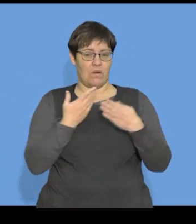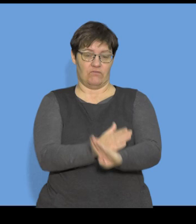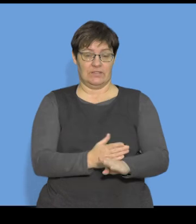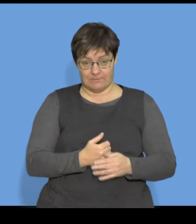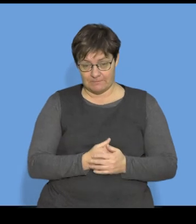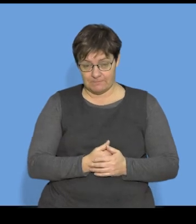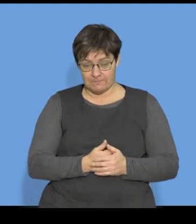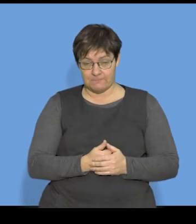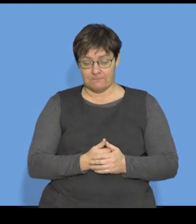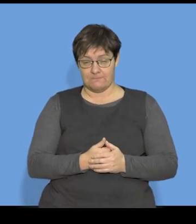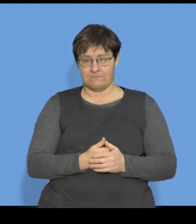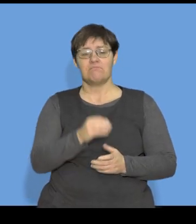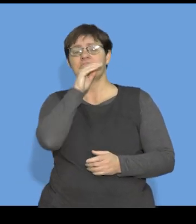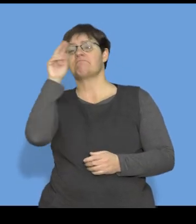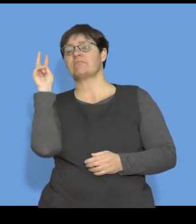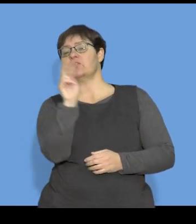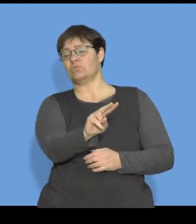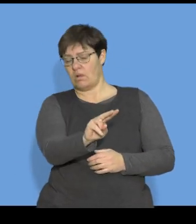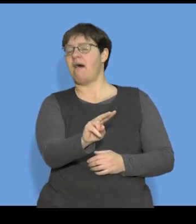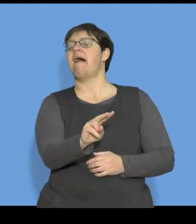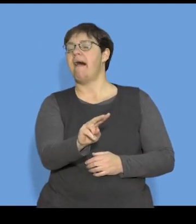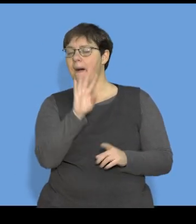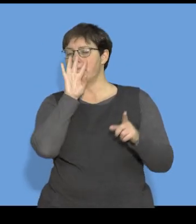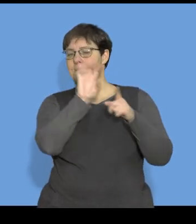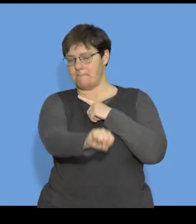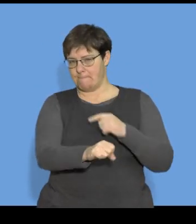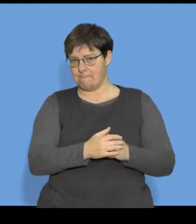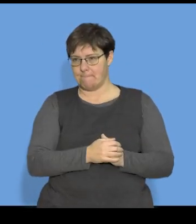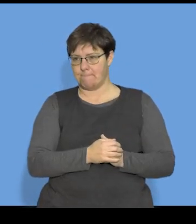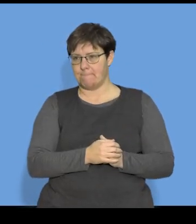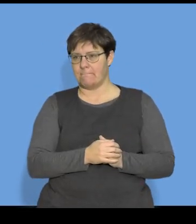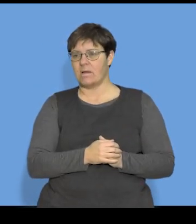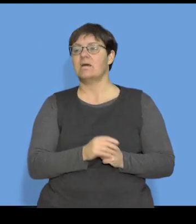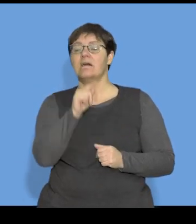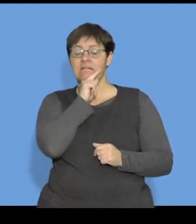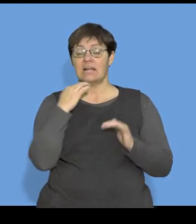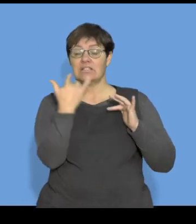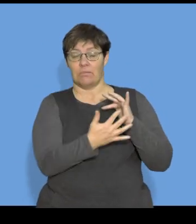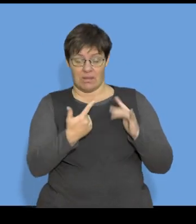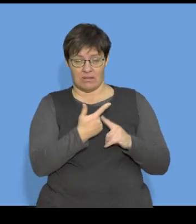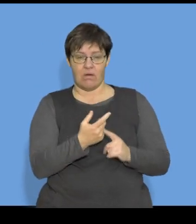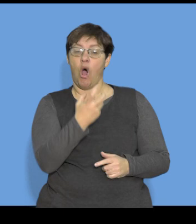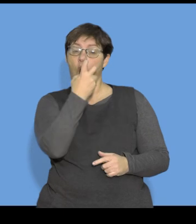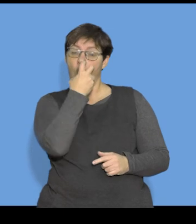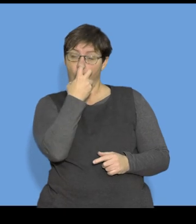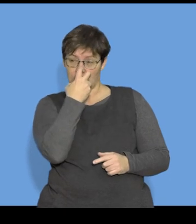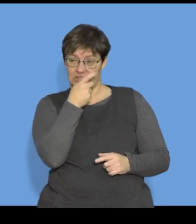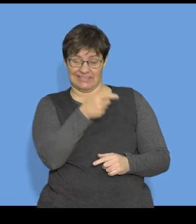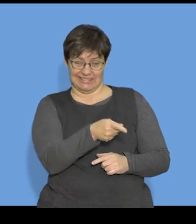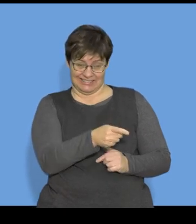injury. So if we look at this, you can see that. We've got the stimulus here, which is